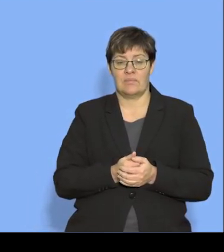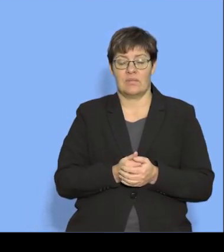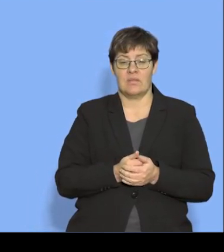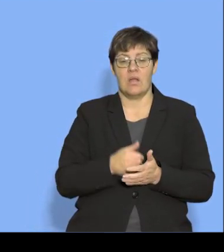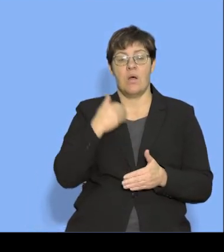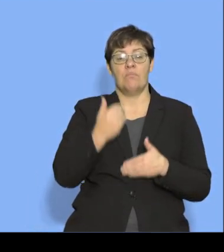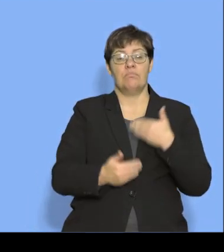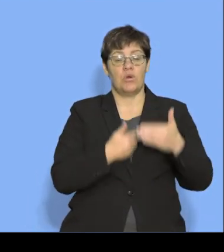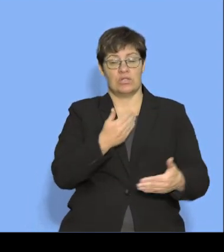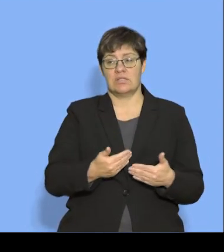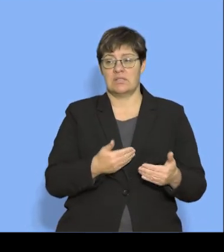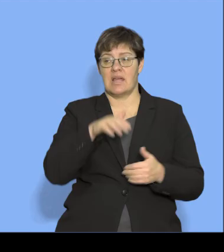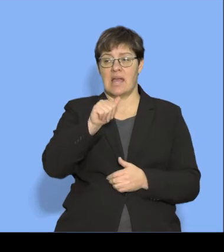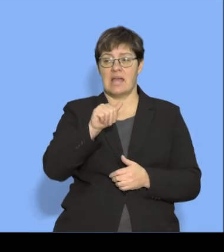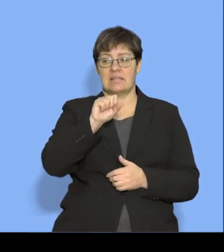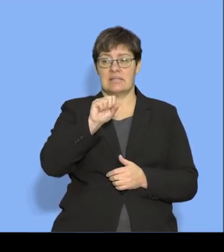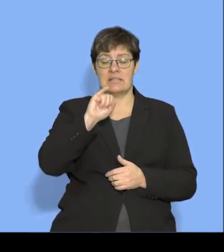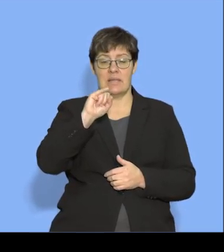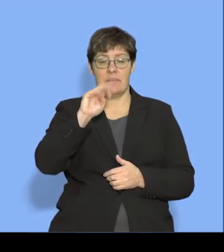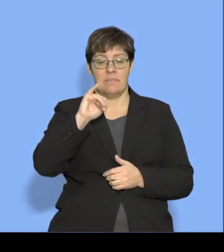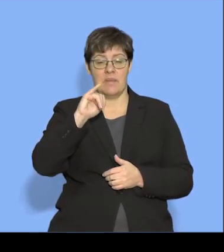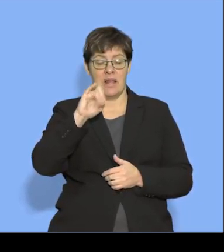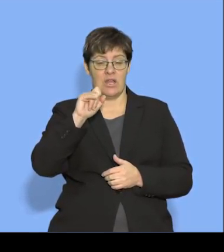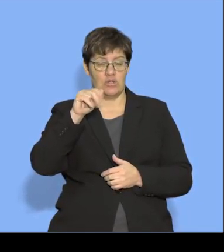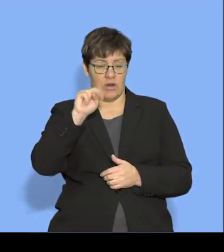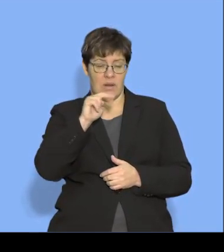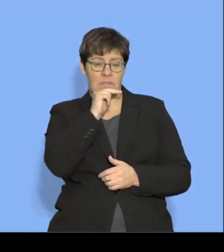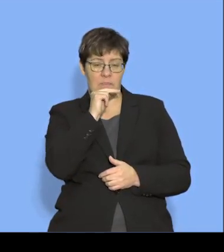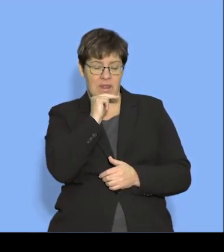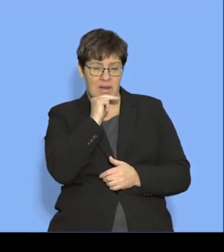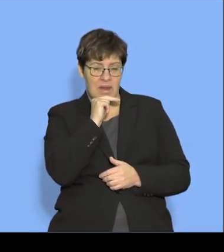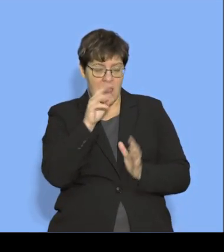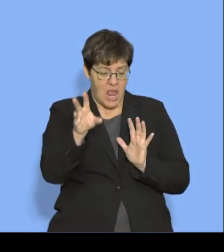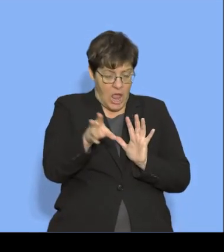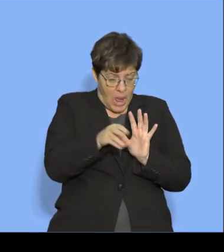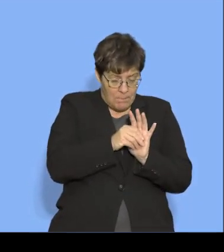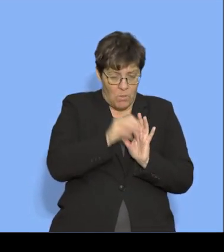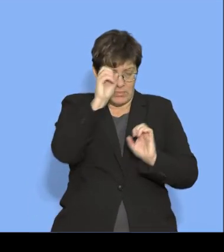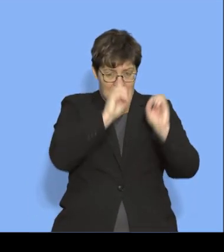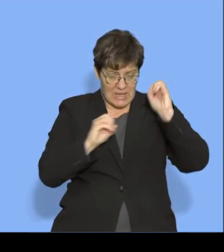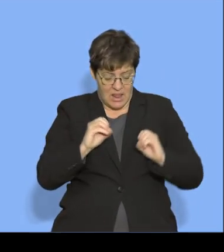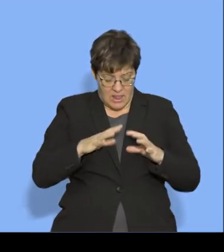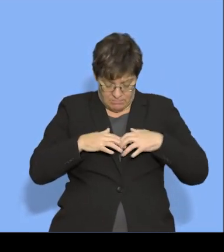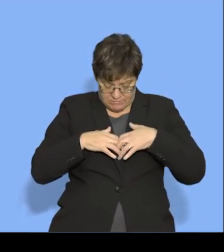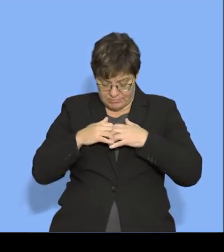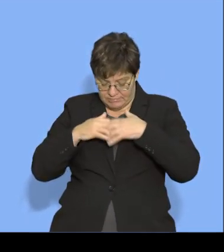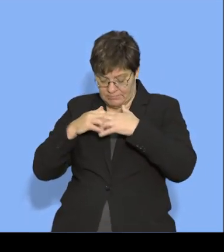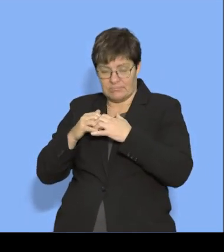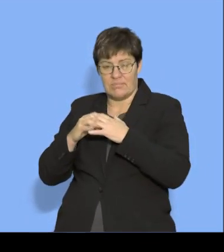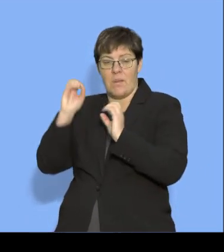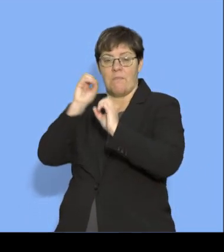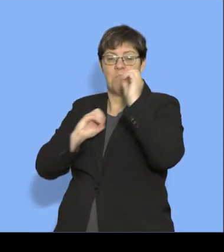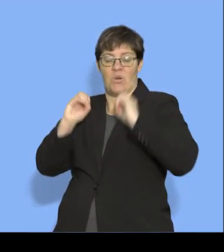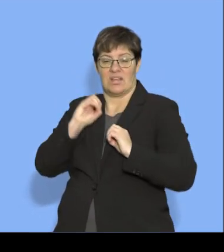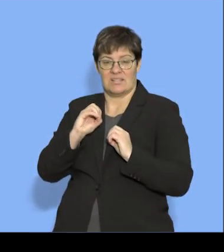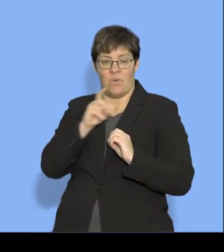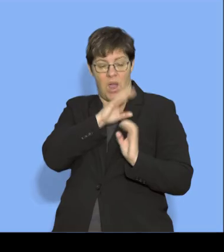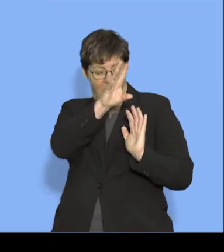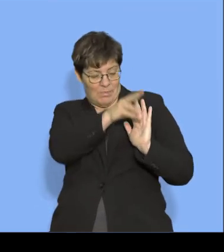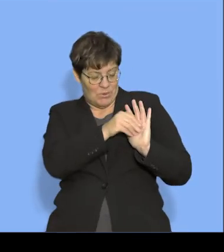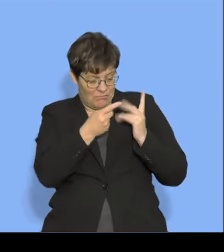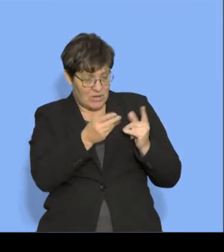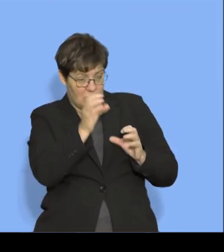So the process of assimilation is basically absorbing them into the cells and then producing complex molecules